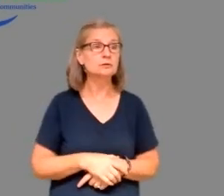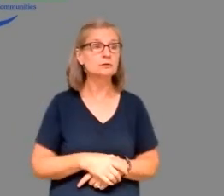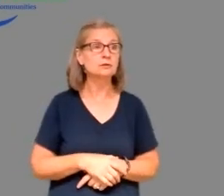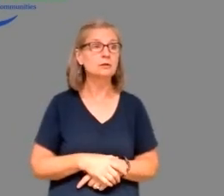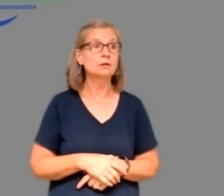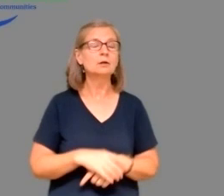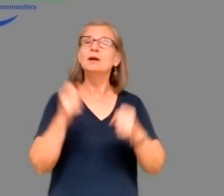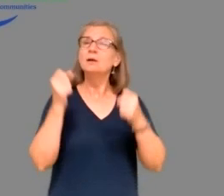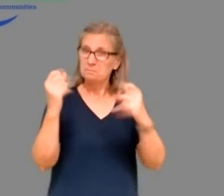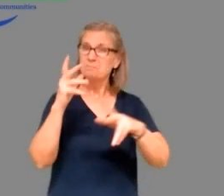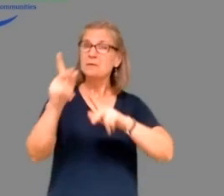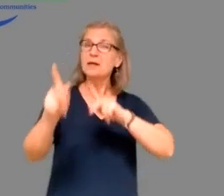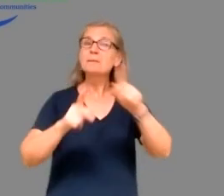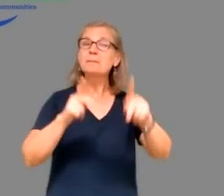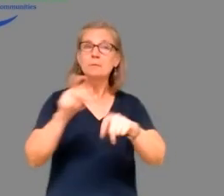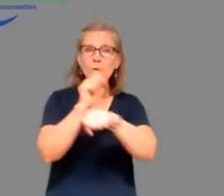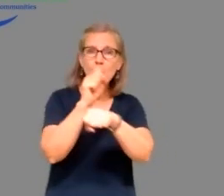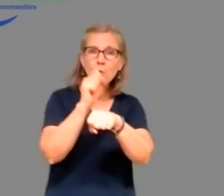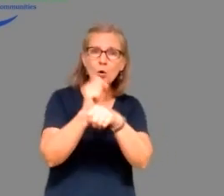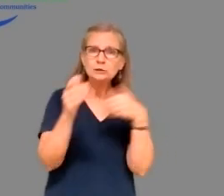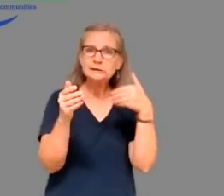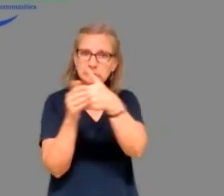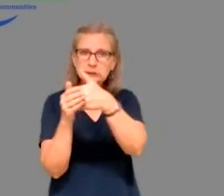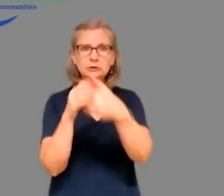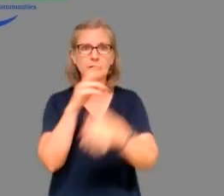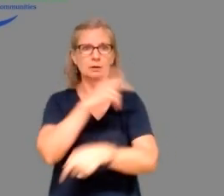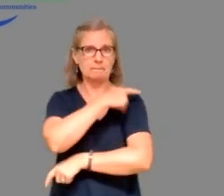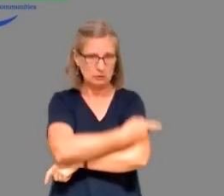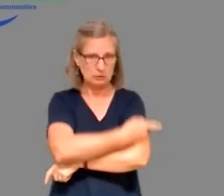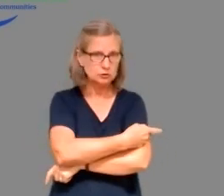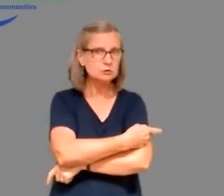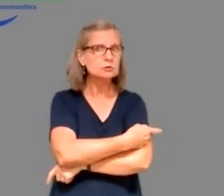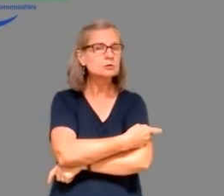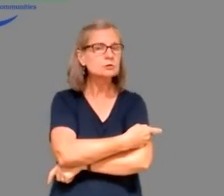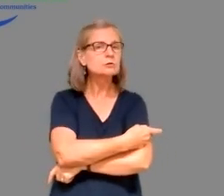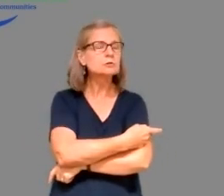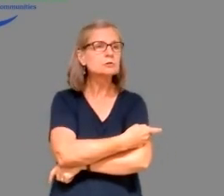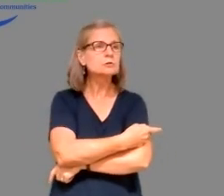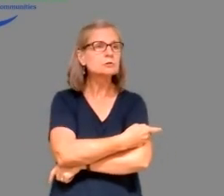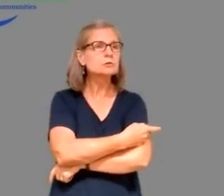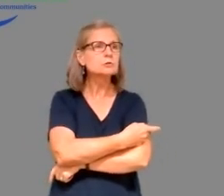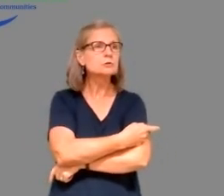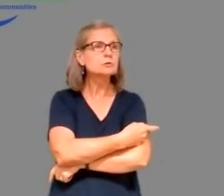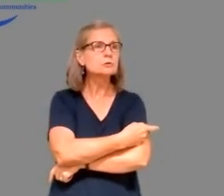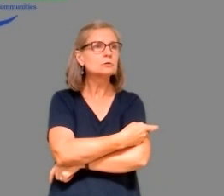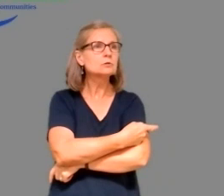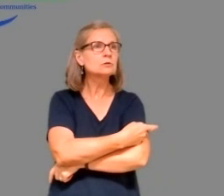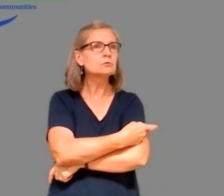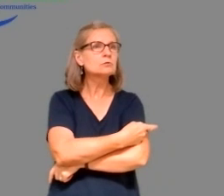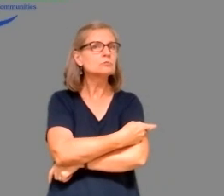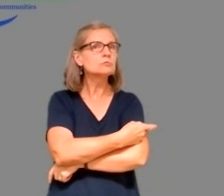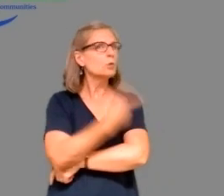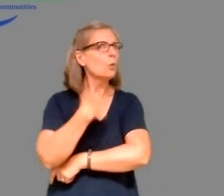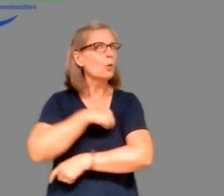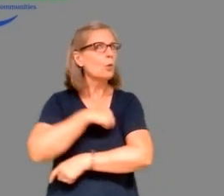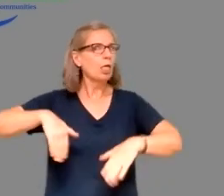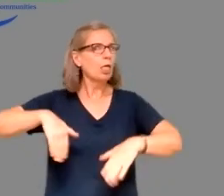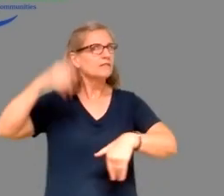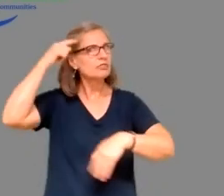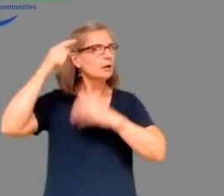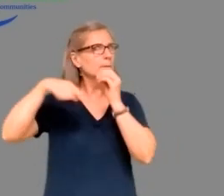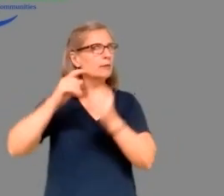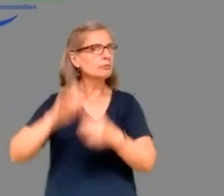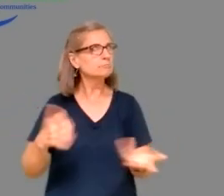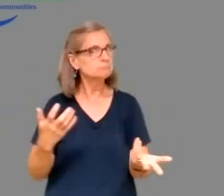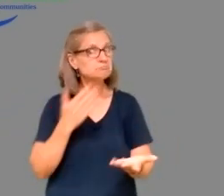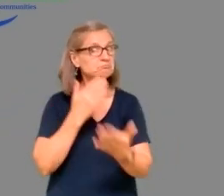will work in close proximity to patients in avenues maybe we hadn't really considered. That's